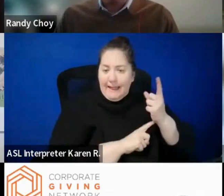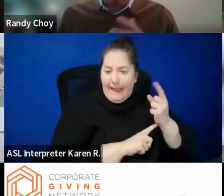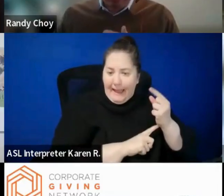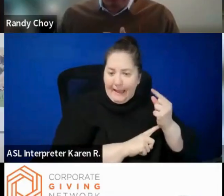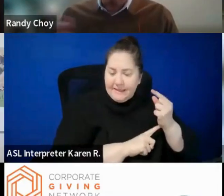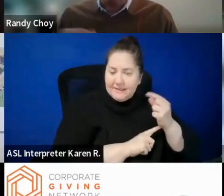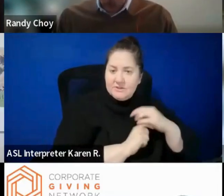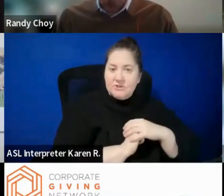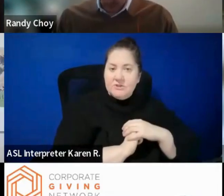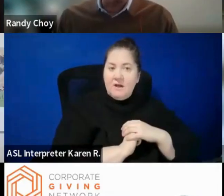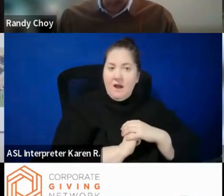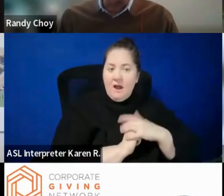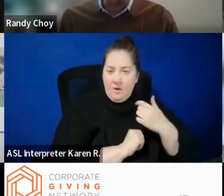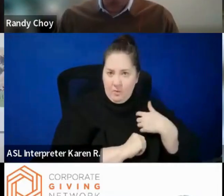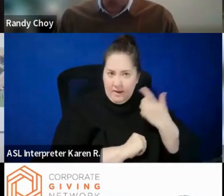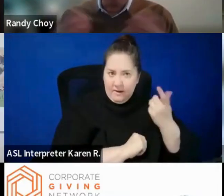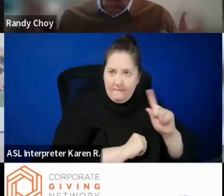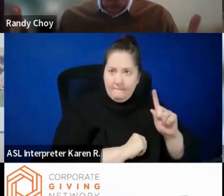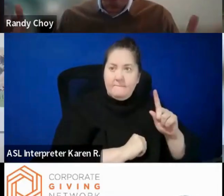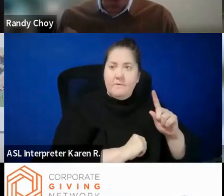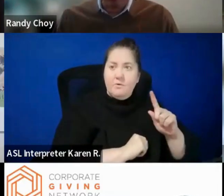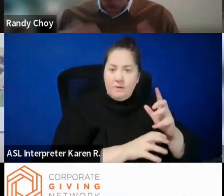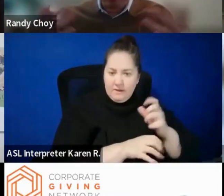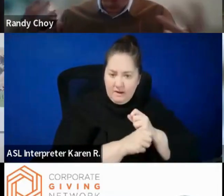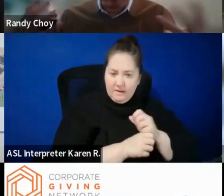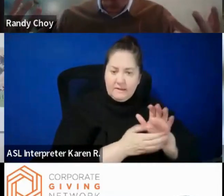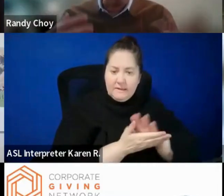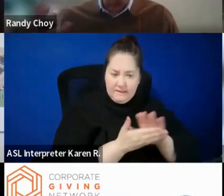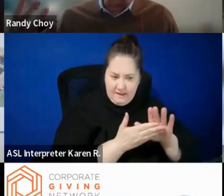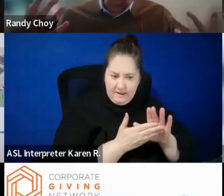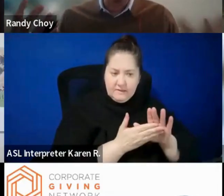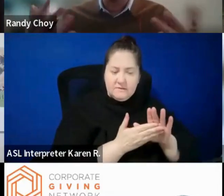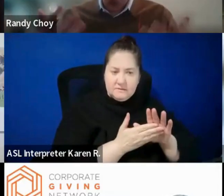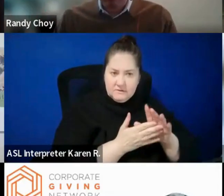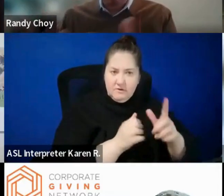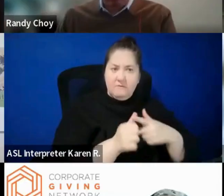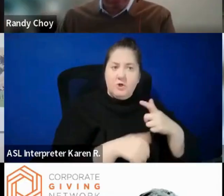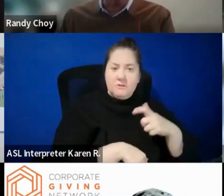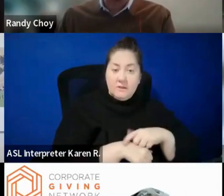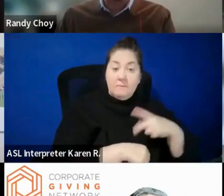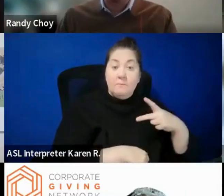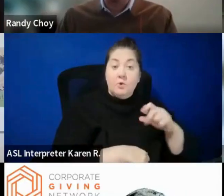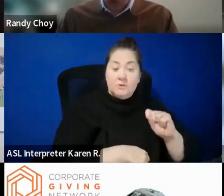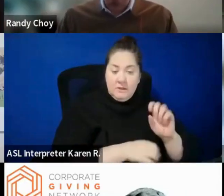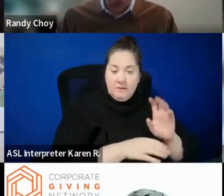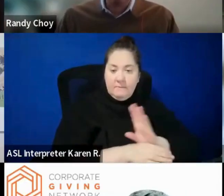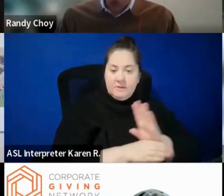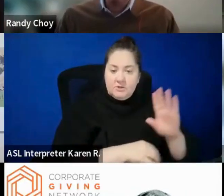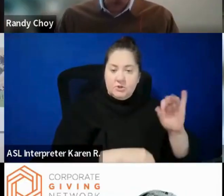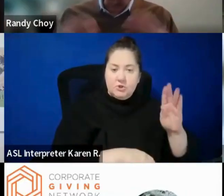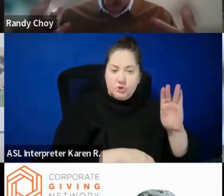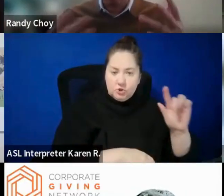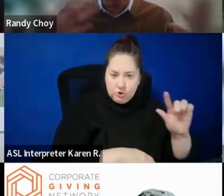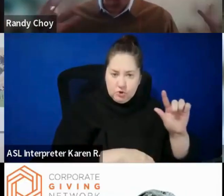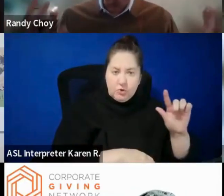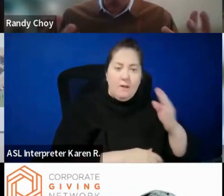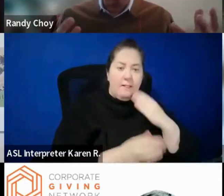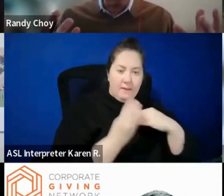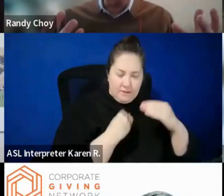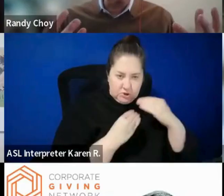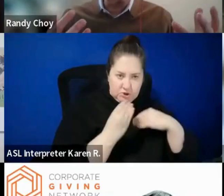because I went up there and we received a nice plaque. It was the first time at the Puget Sound Business Journal luncheon.